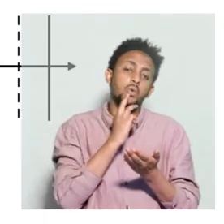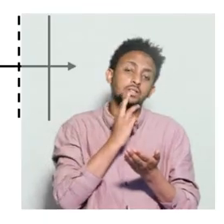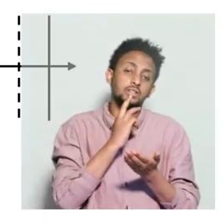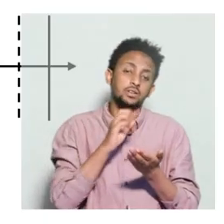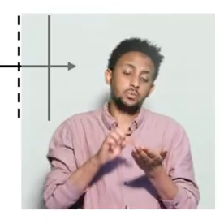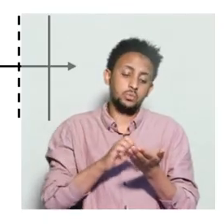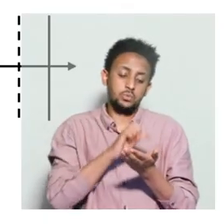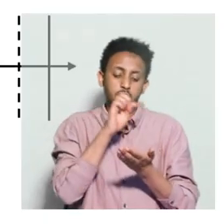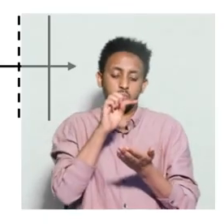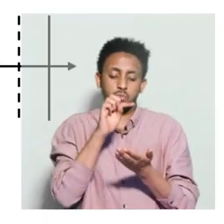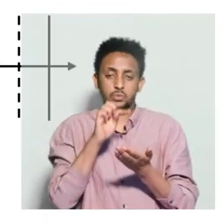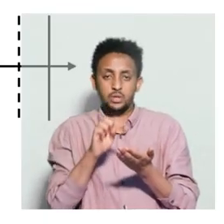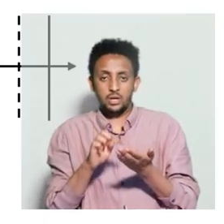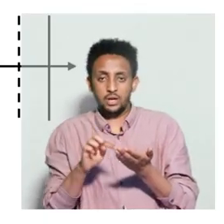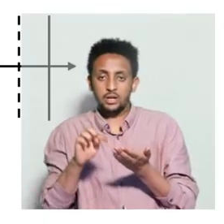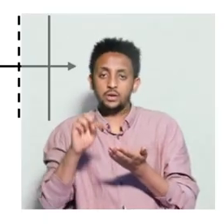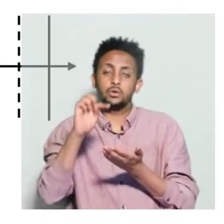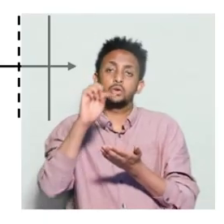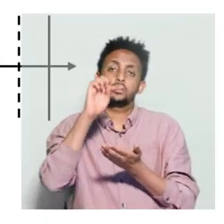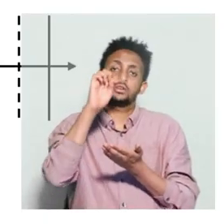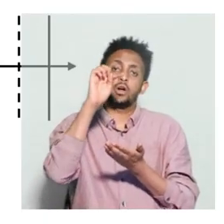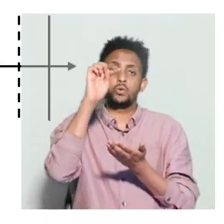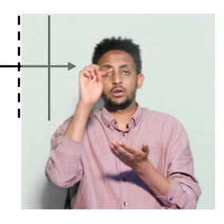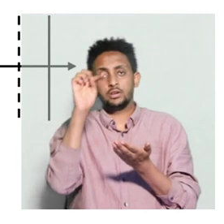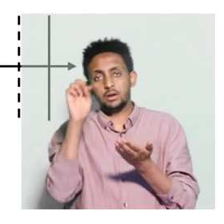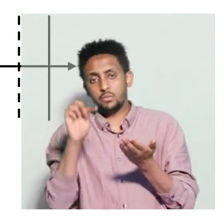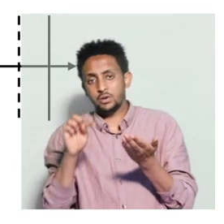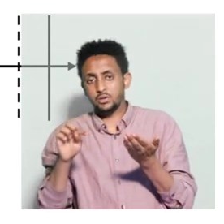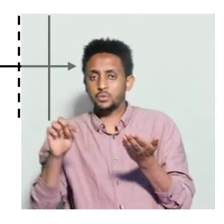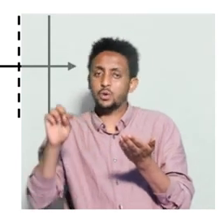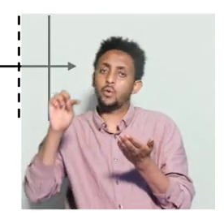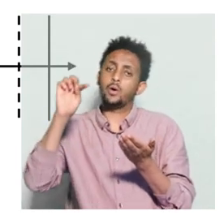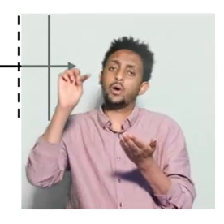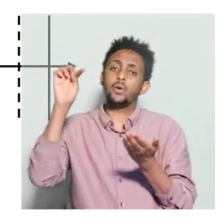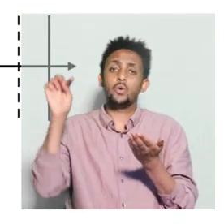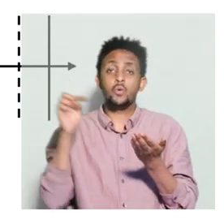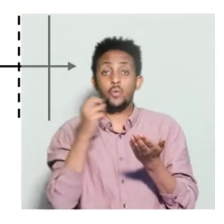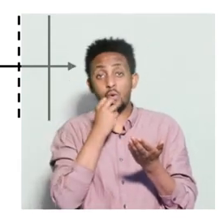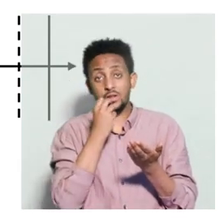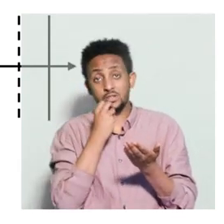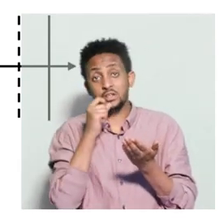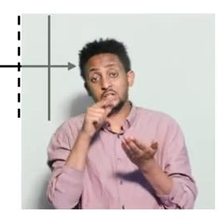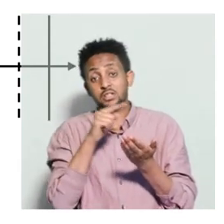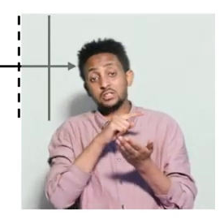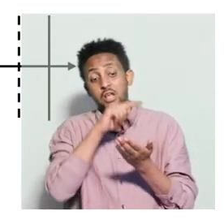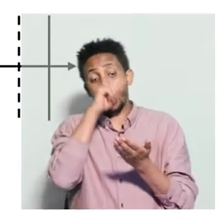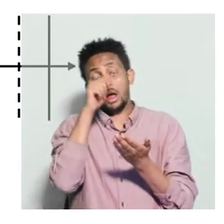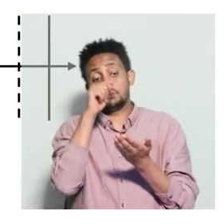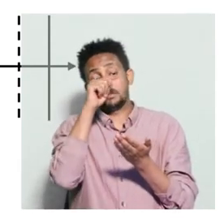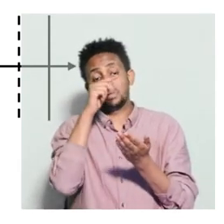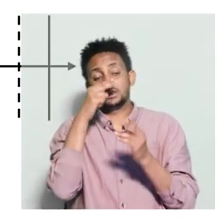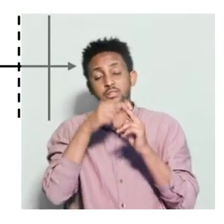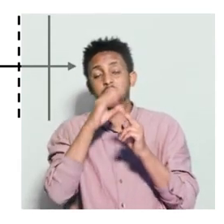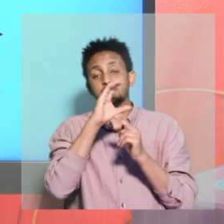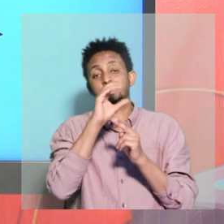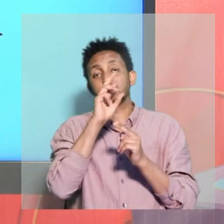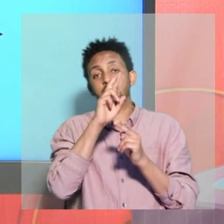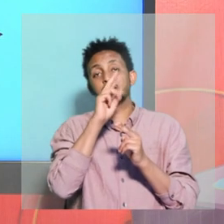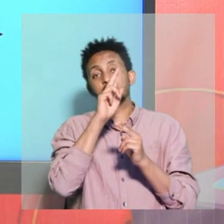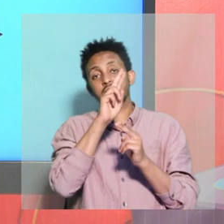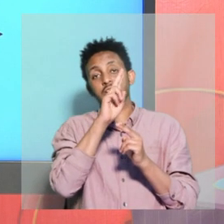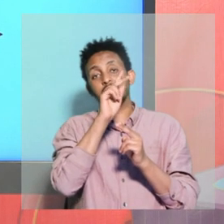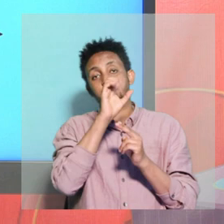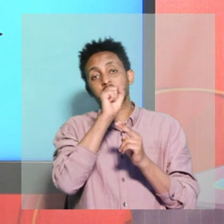ripple, there will be higher and downward, upward and downward. The upper point is known to be the crests,